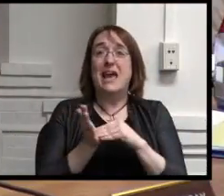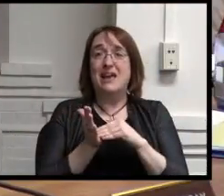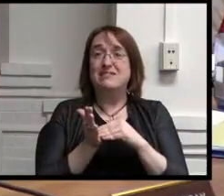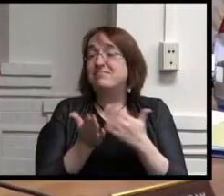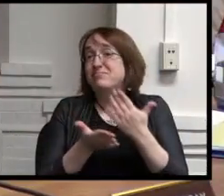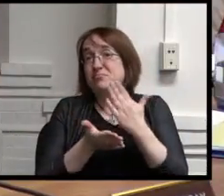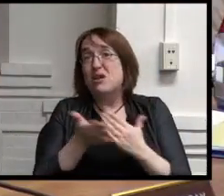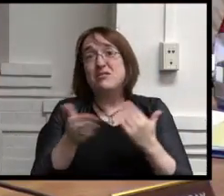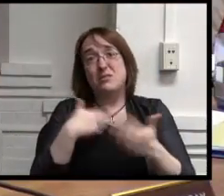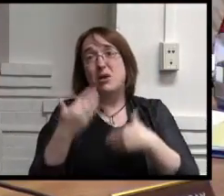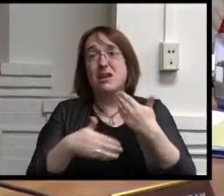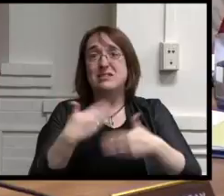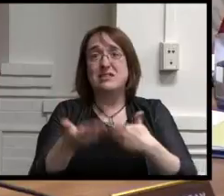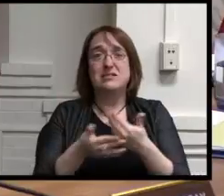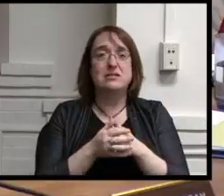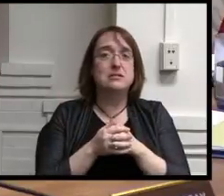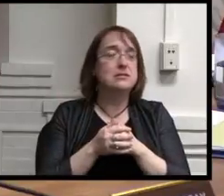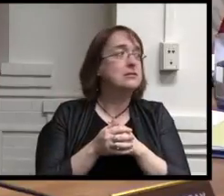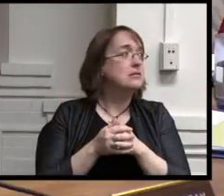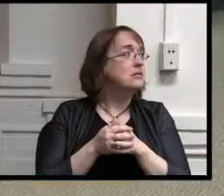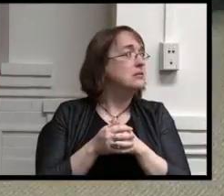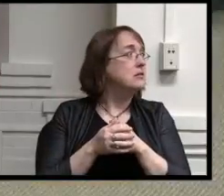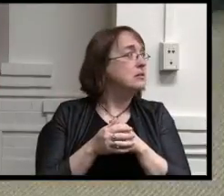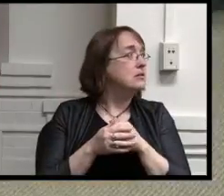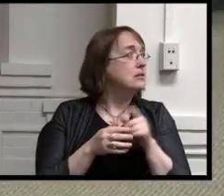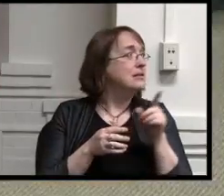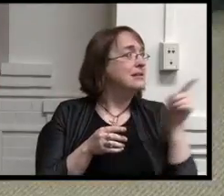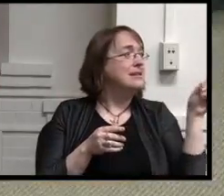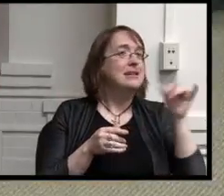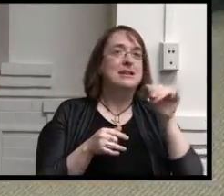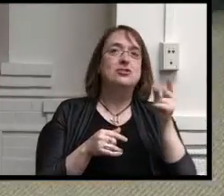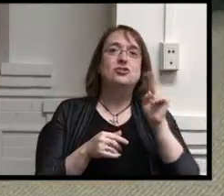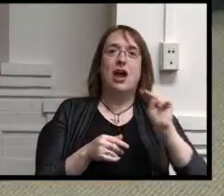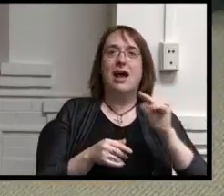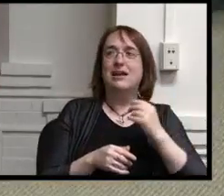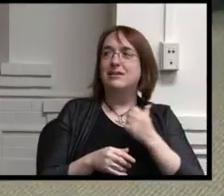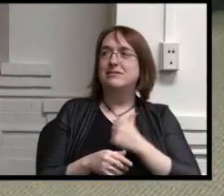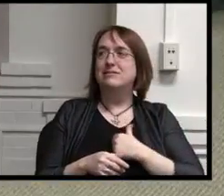of the process. I'm sorry, David, I didn't hear you. You want